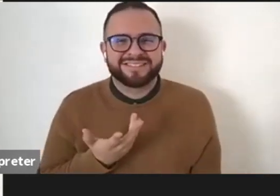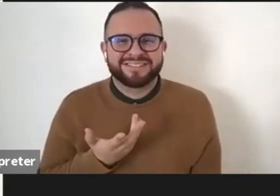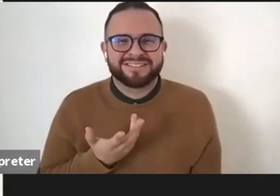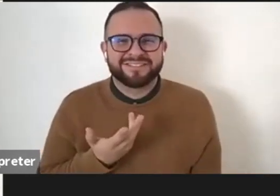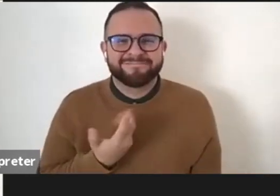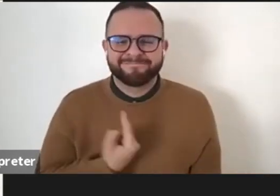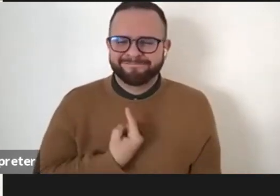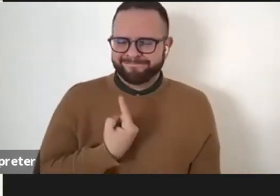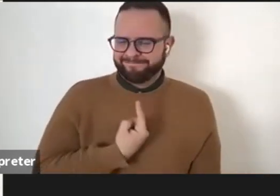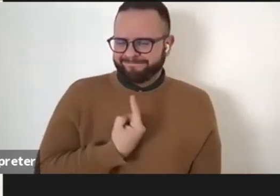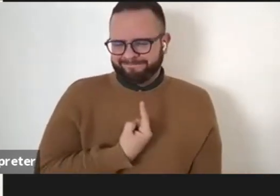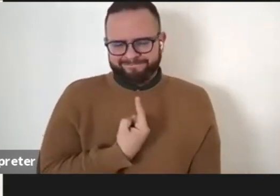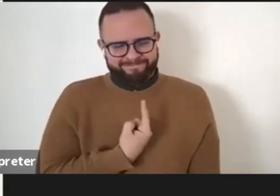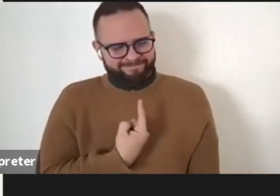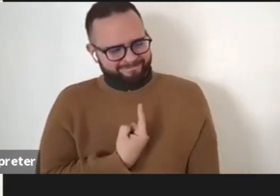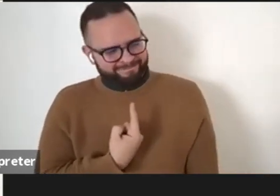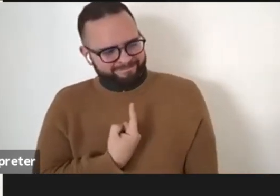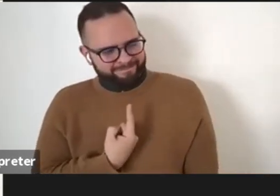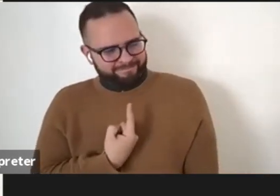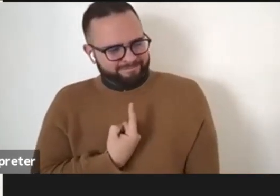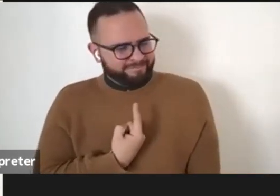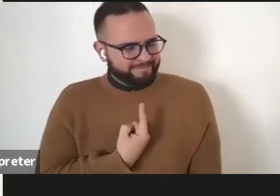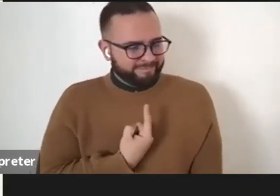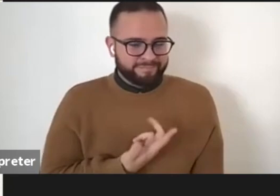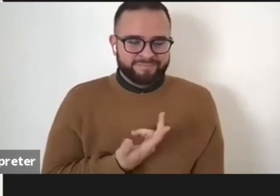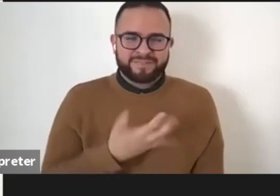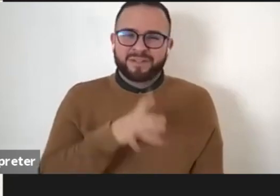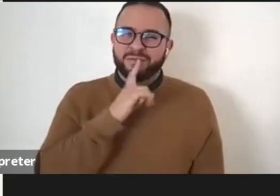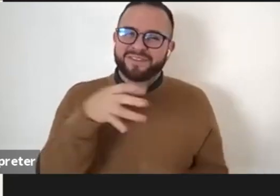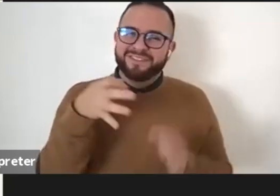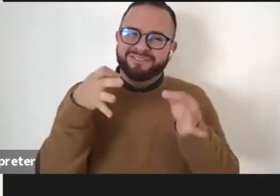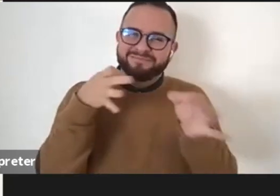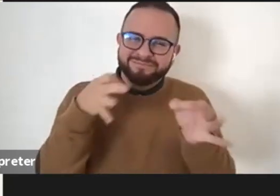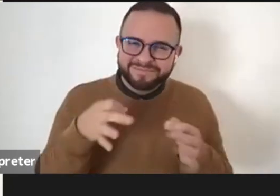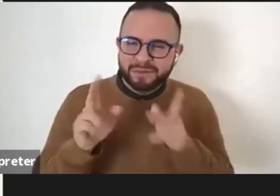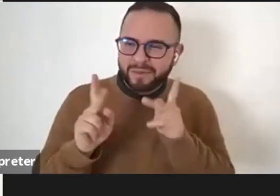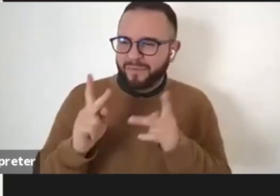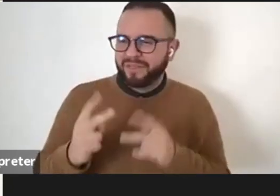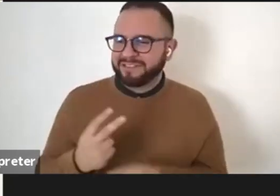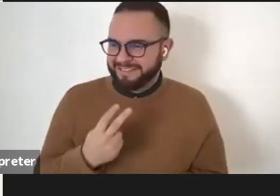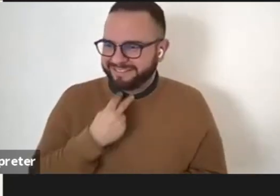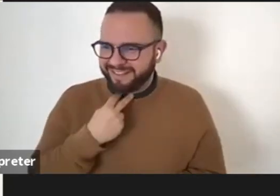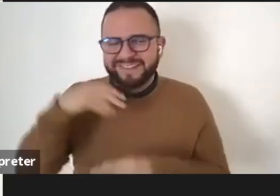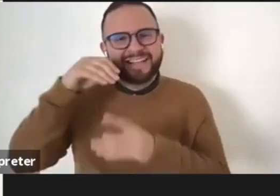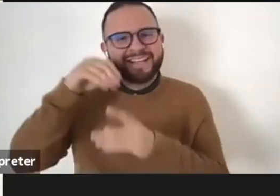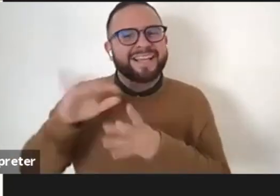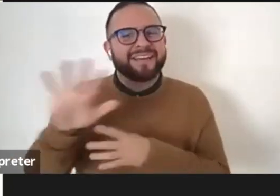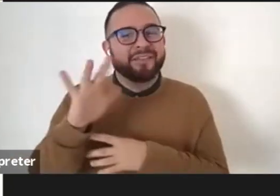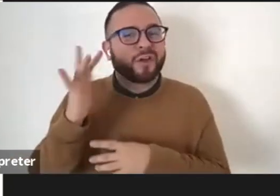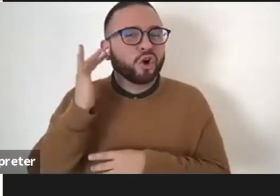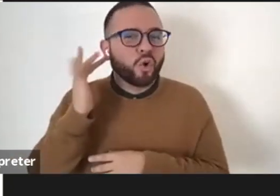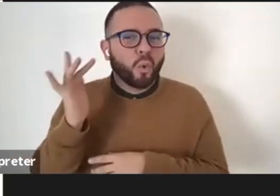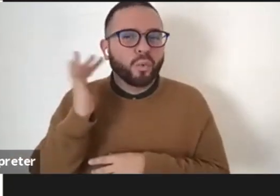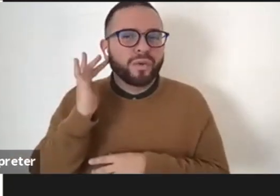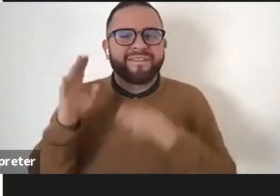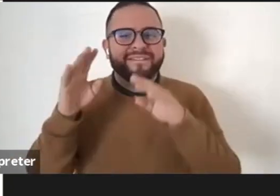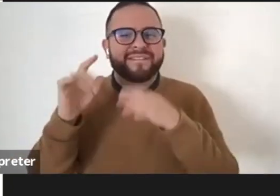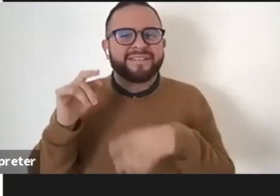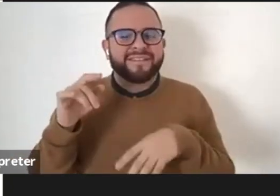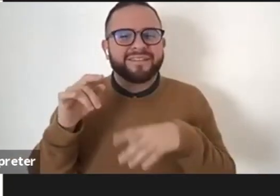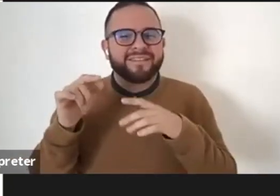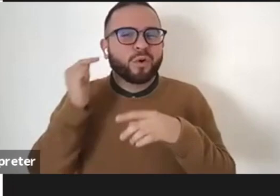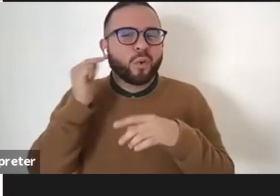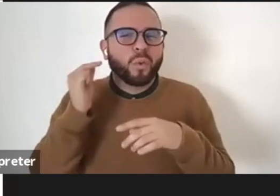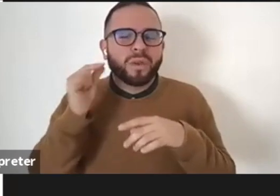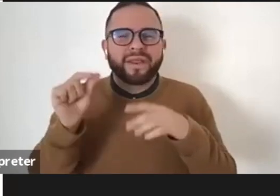how they're in a way stuck in their own homes and just in their golden cages. But answering your question, yes, I've